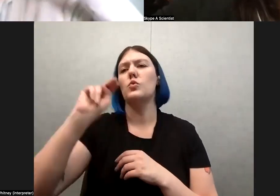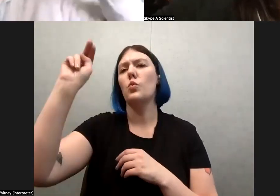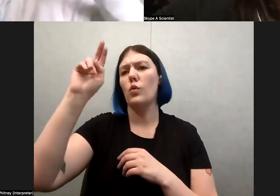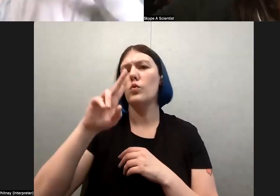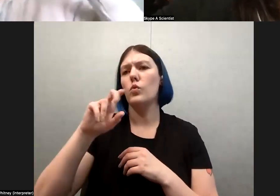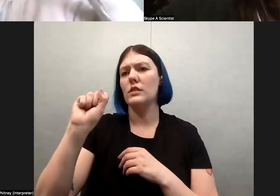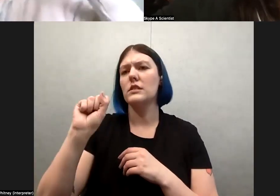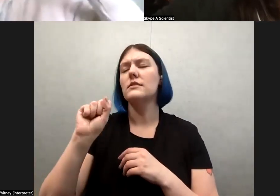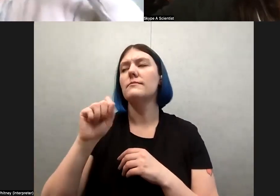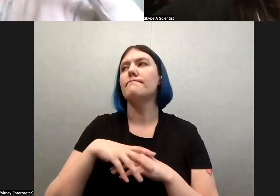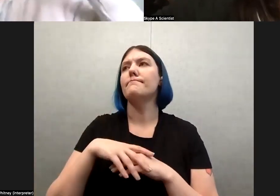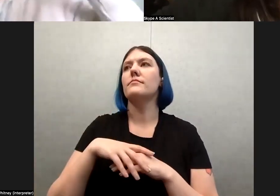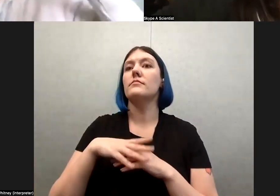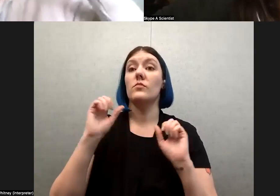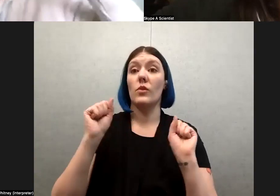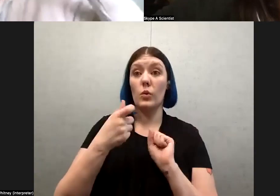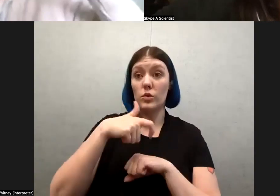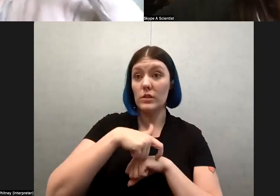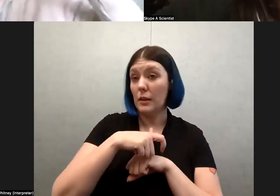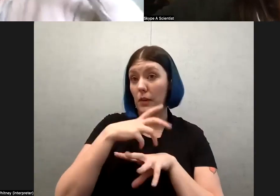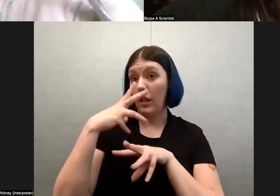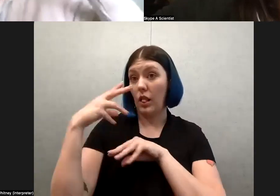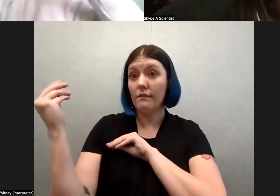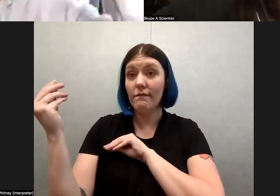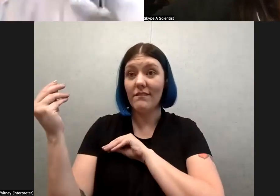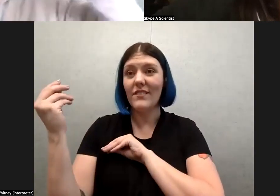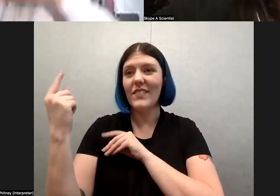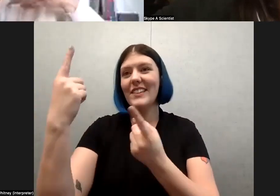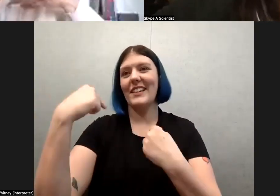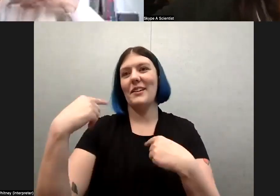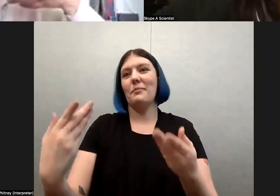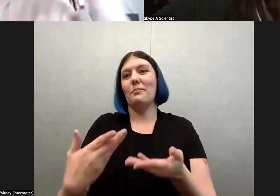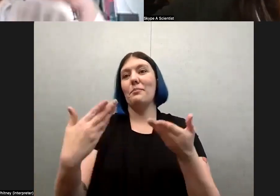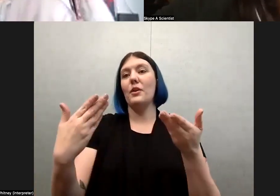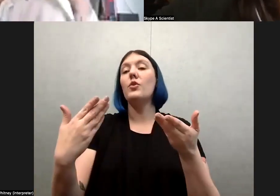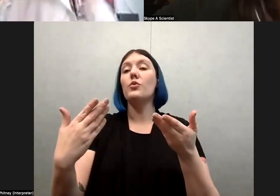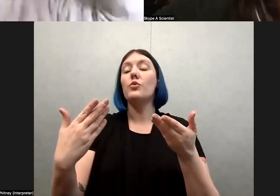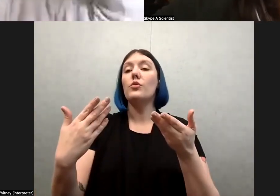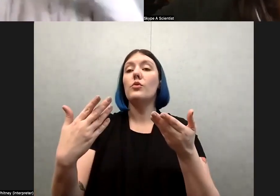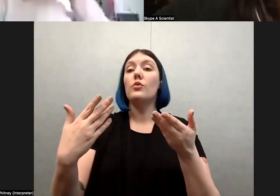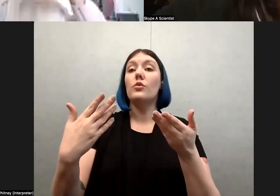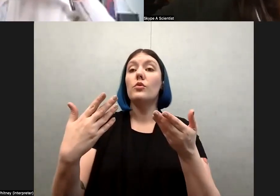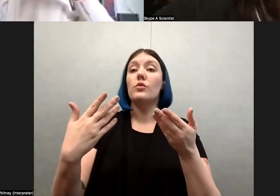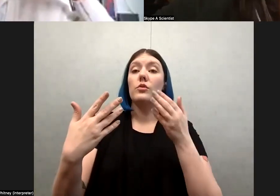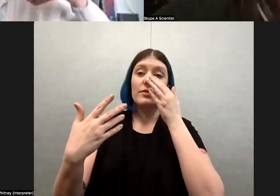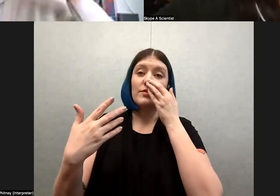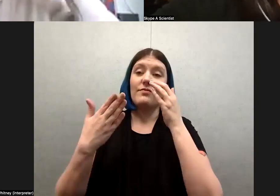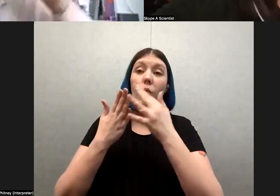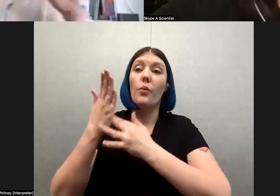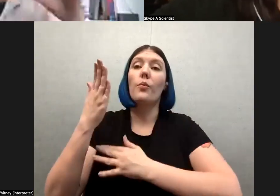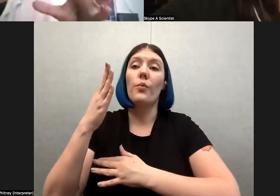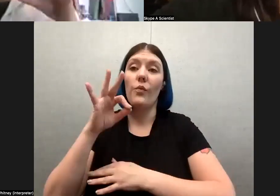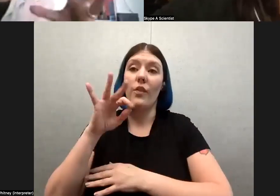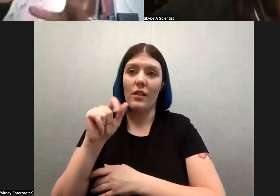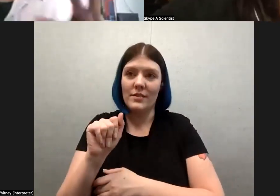States, they, in the winter, you don't see them anymore. They migrate a lot of times to Central and South America, but they'll migrate through Florida. And so we